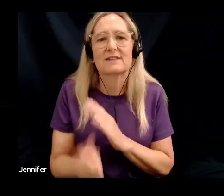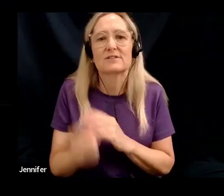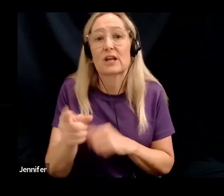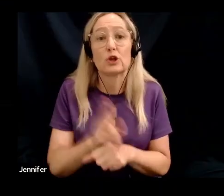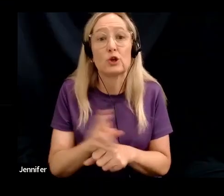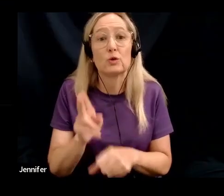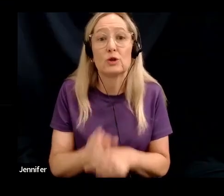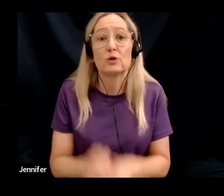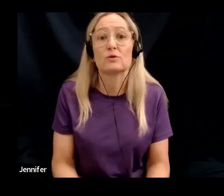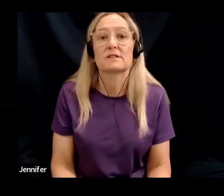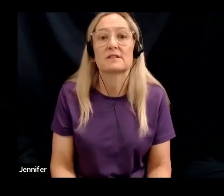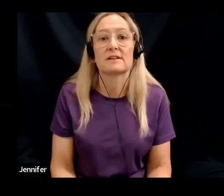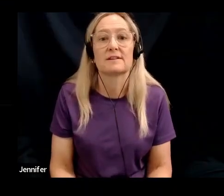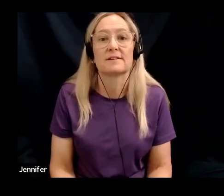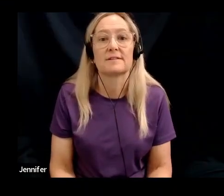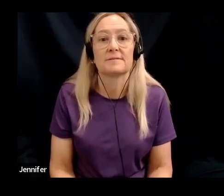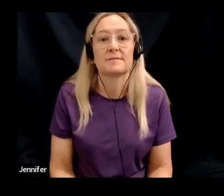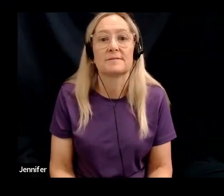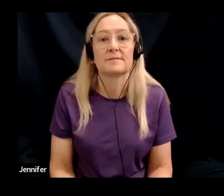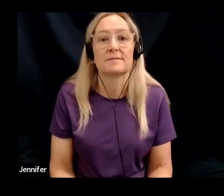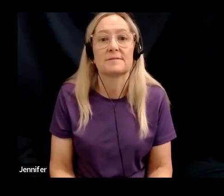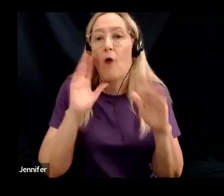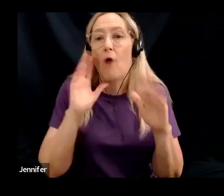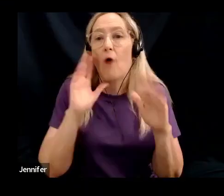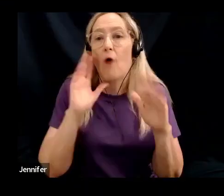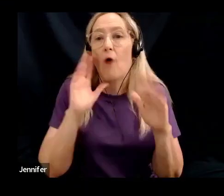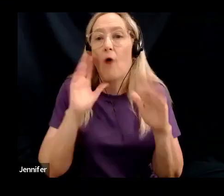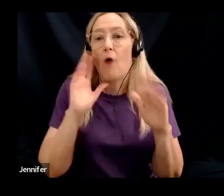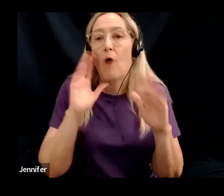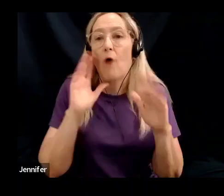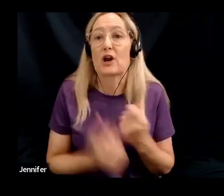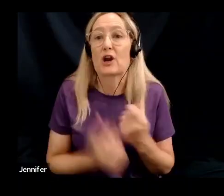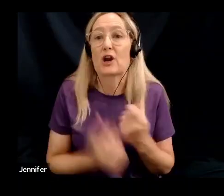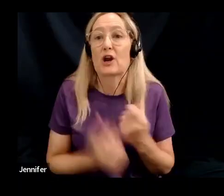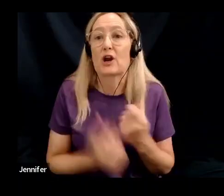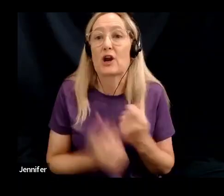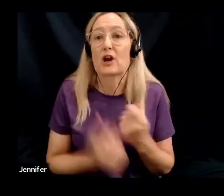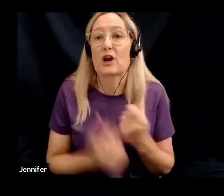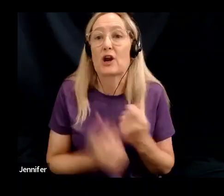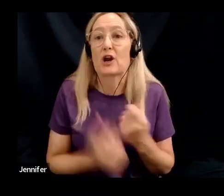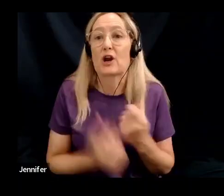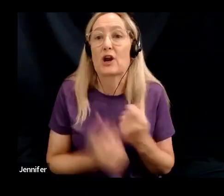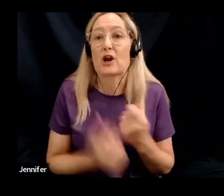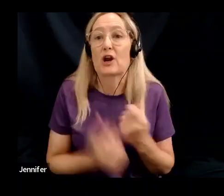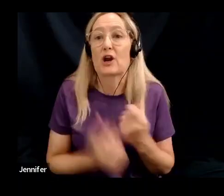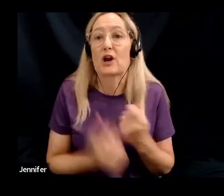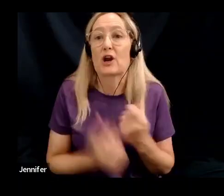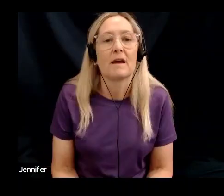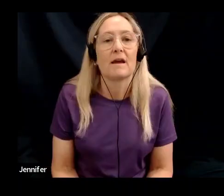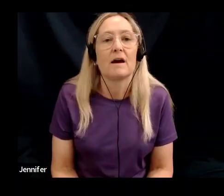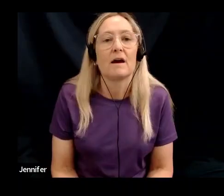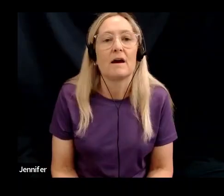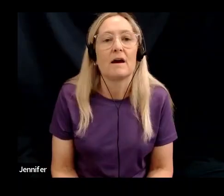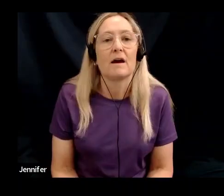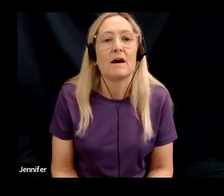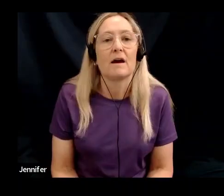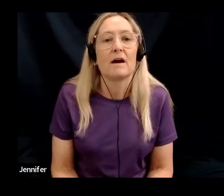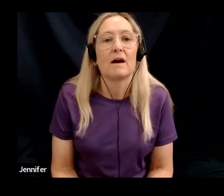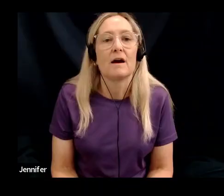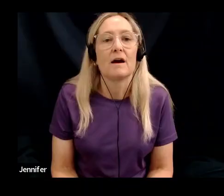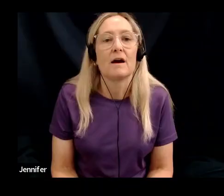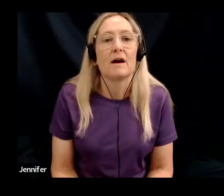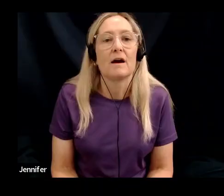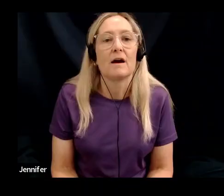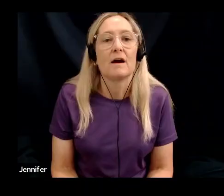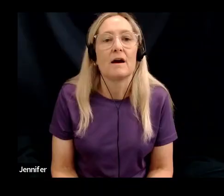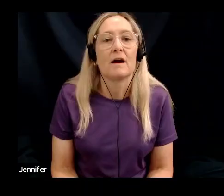use. Again, hopefully it can be inspiring for the rest of us on this call. One thing I want to make note of is that a lot of